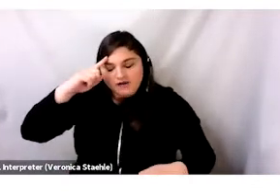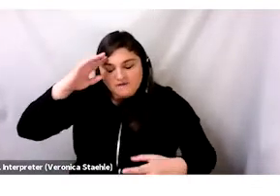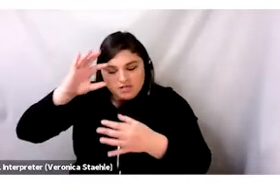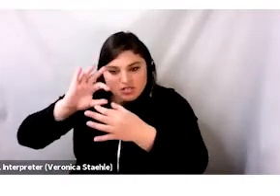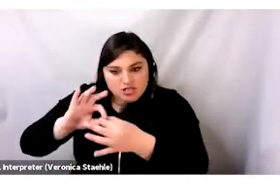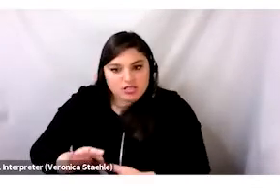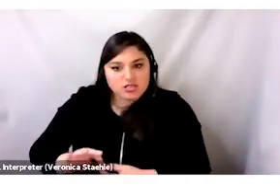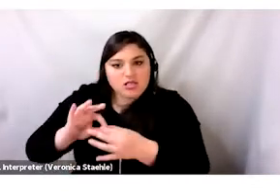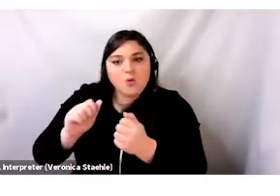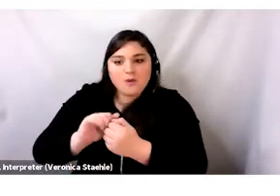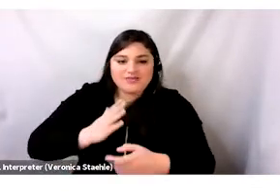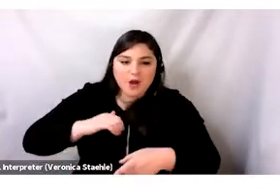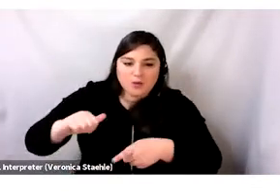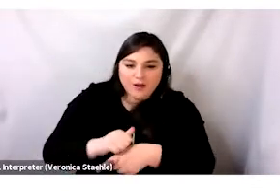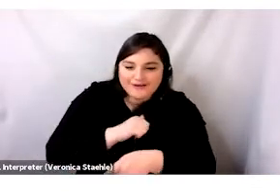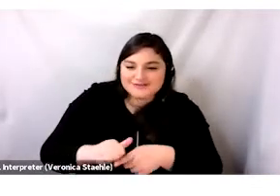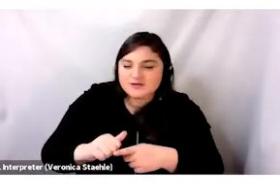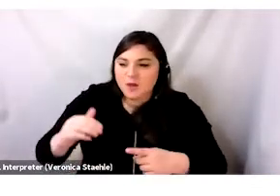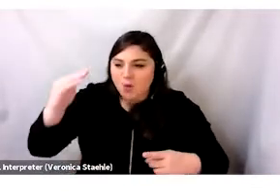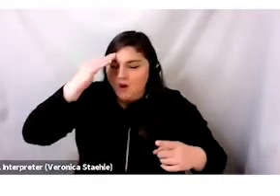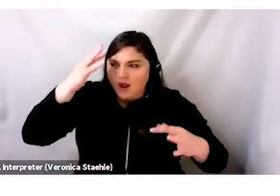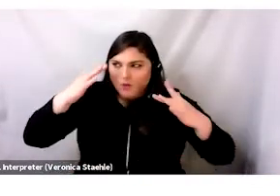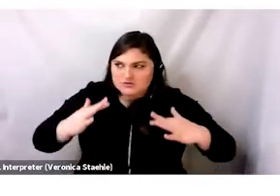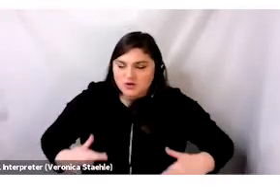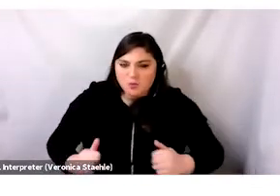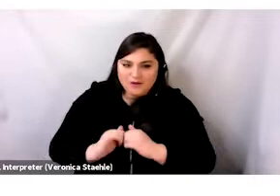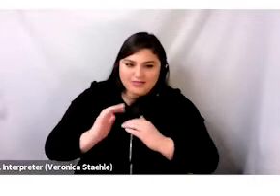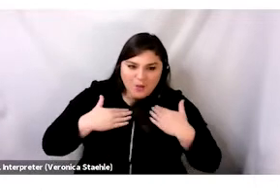our emotions, and our environment.